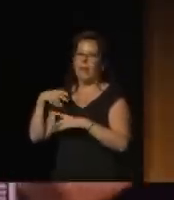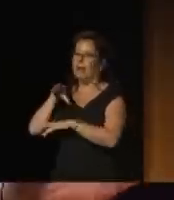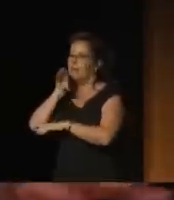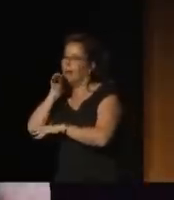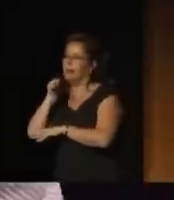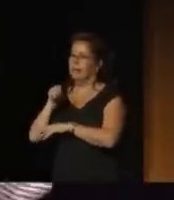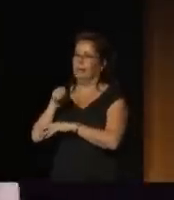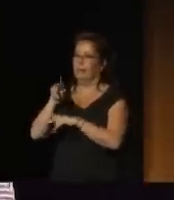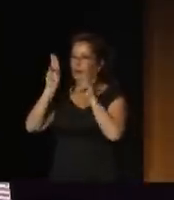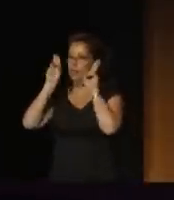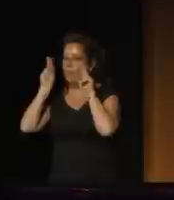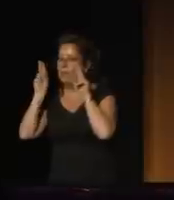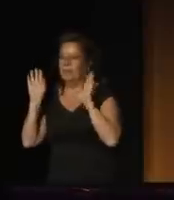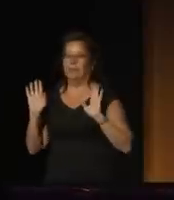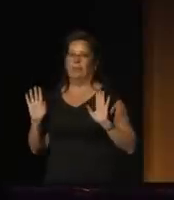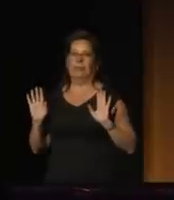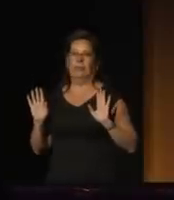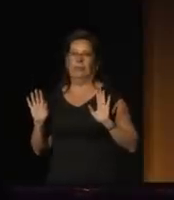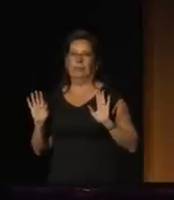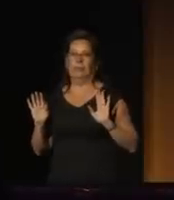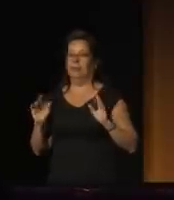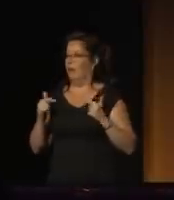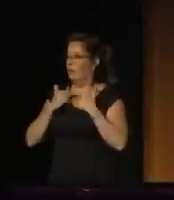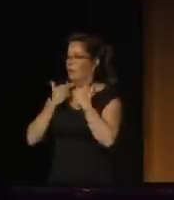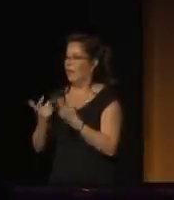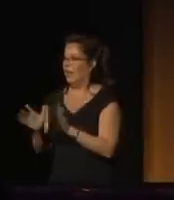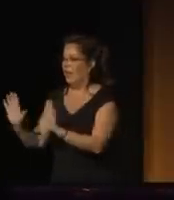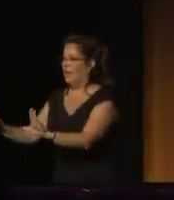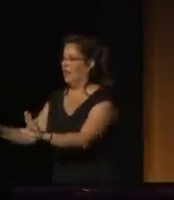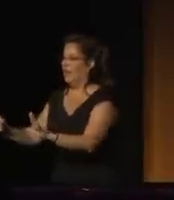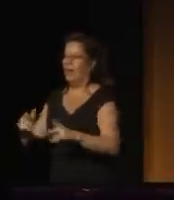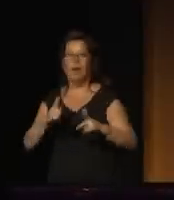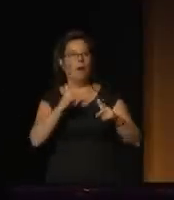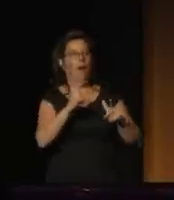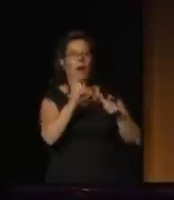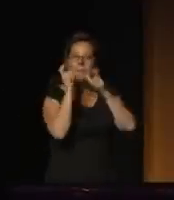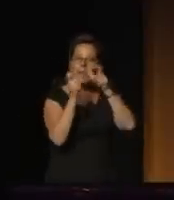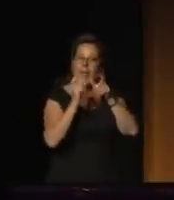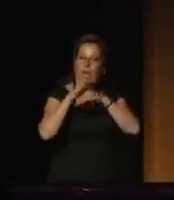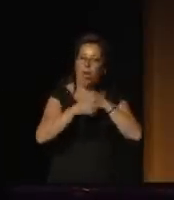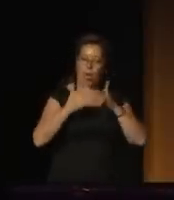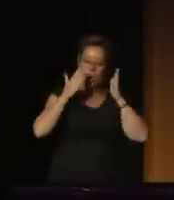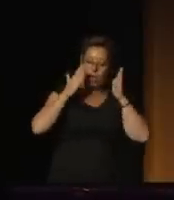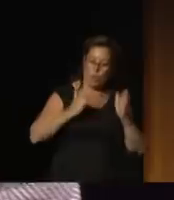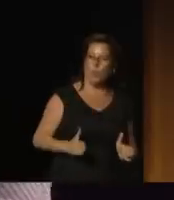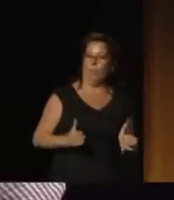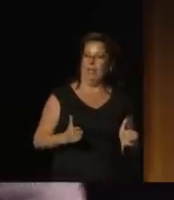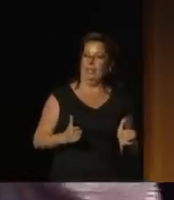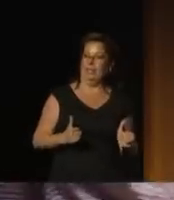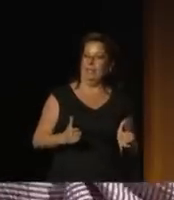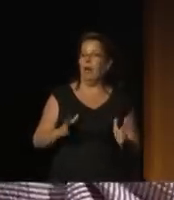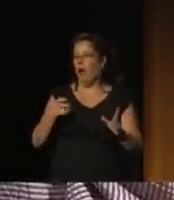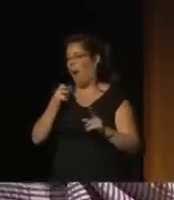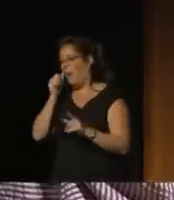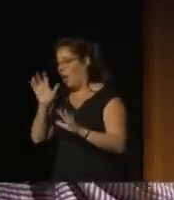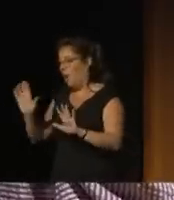hear about it. You know, I care about human beings. I don't think animals are equivalent to human beings. I'm sorry. I know you're supposed to care about it, but I don't. You know, and